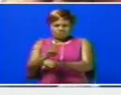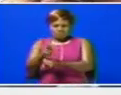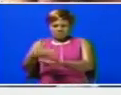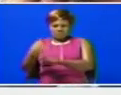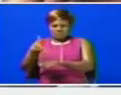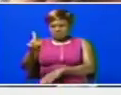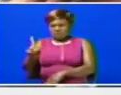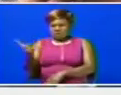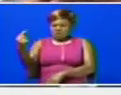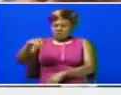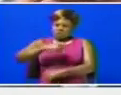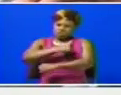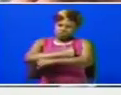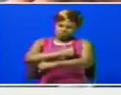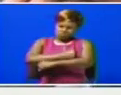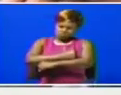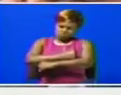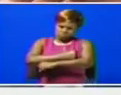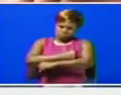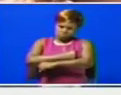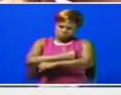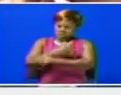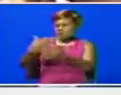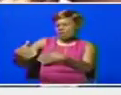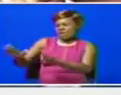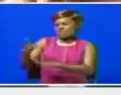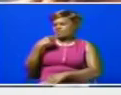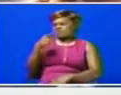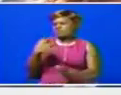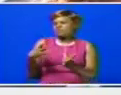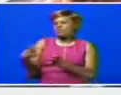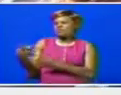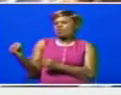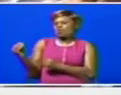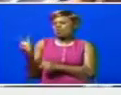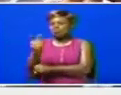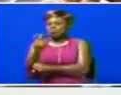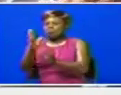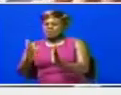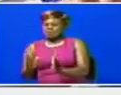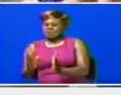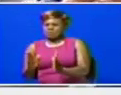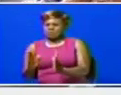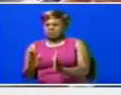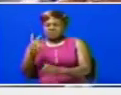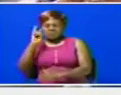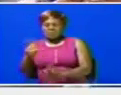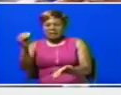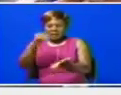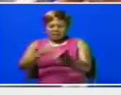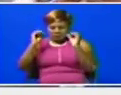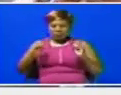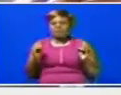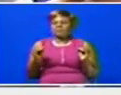mmoja. Tukakuja shule, tukapanga. Alafu akatoka akatuambia, ameenda kuende invigilator. From there onwards, hatukumuona